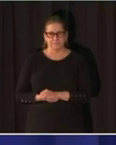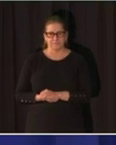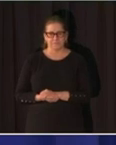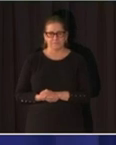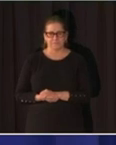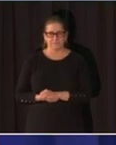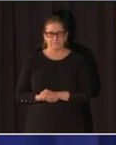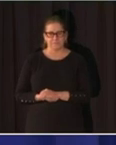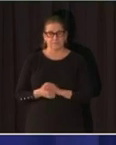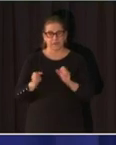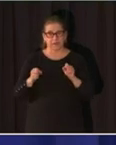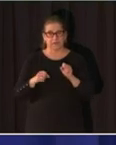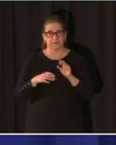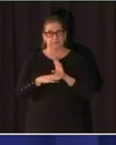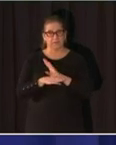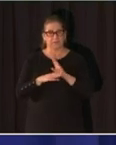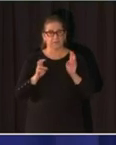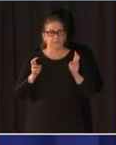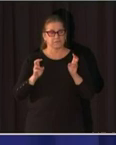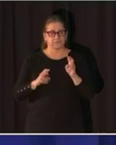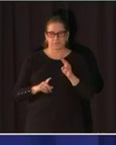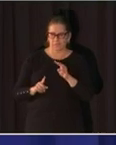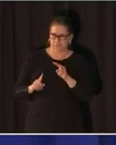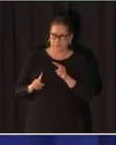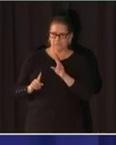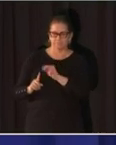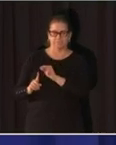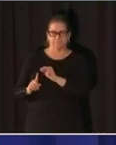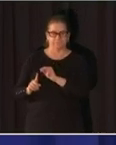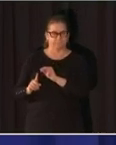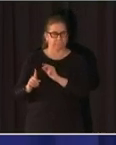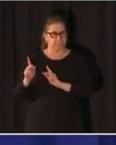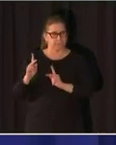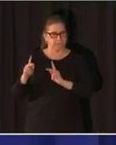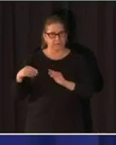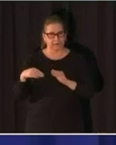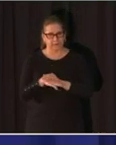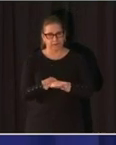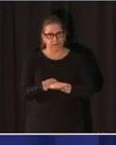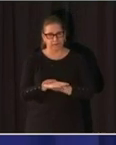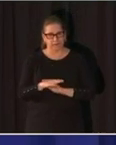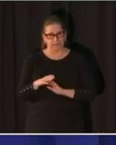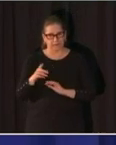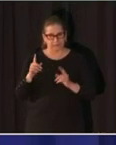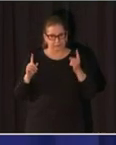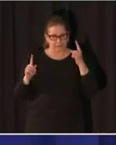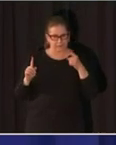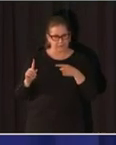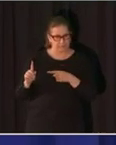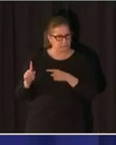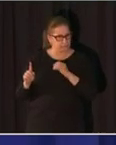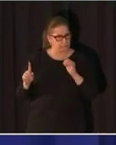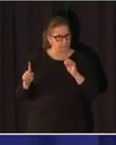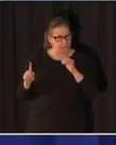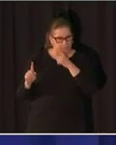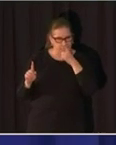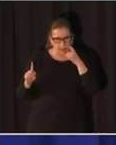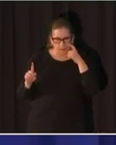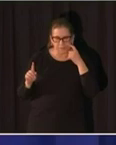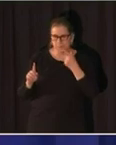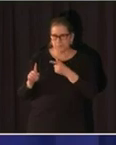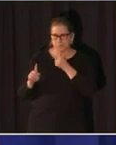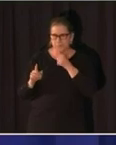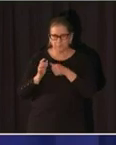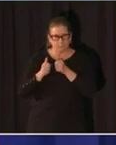for masks and face coverings, even if their rules don't match up with DC guidance? With whose rules? So, like,